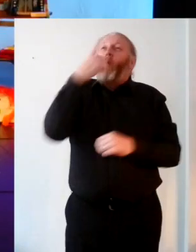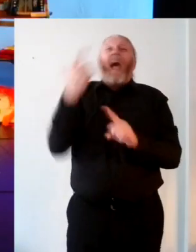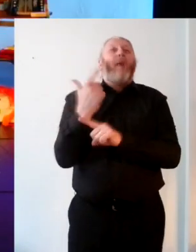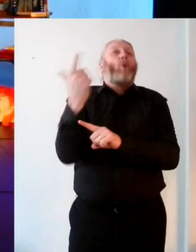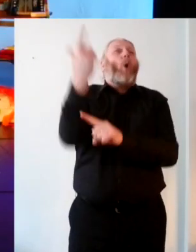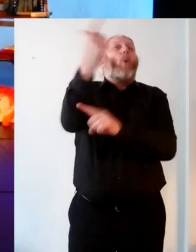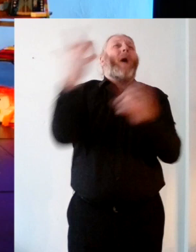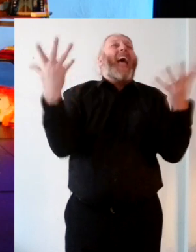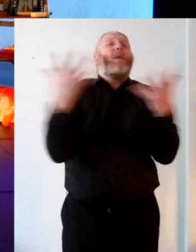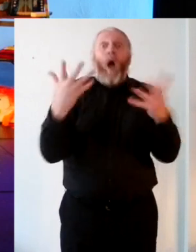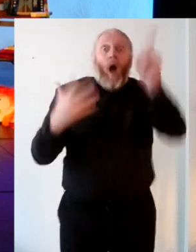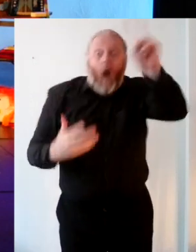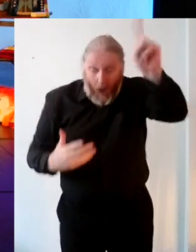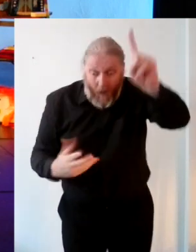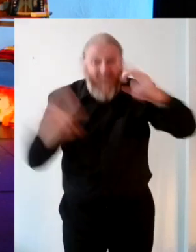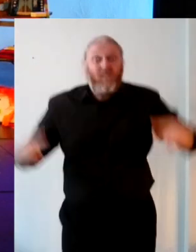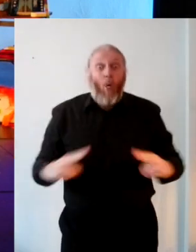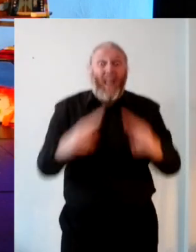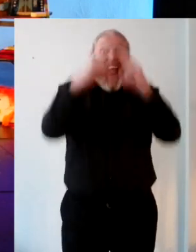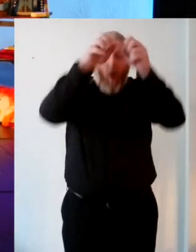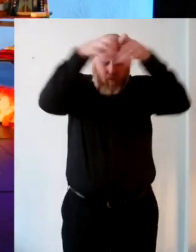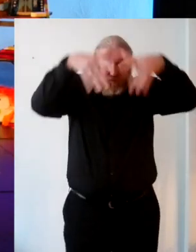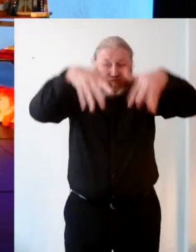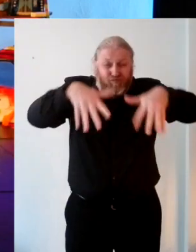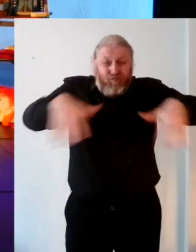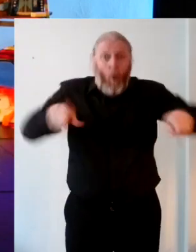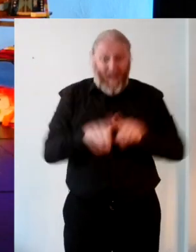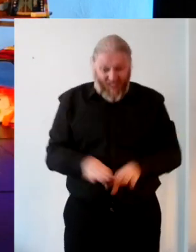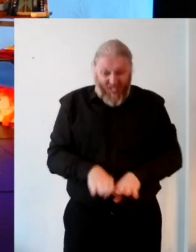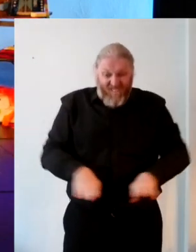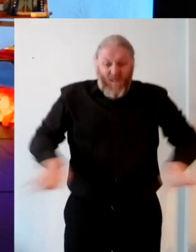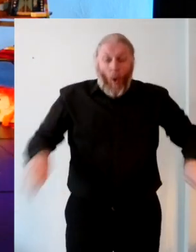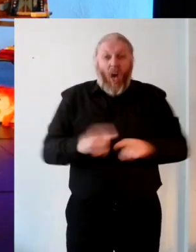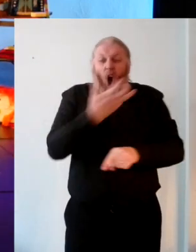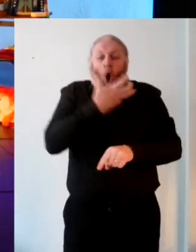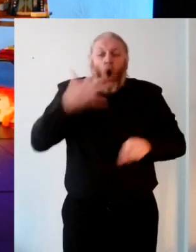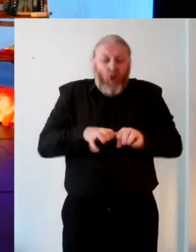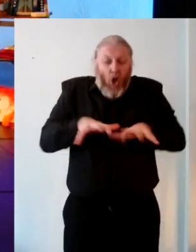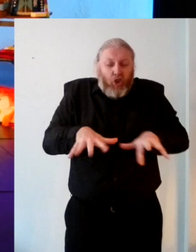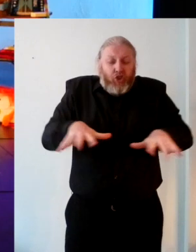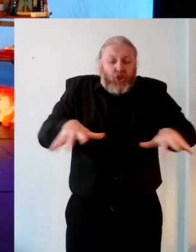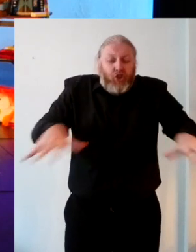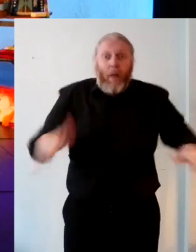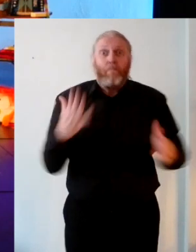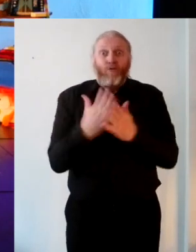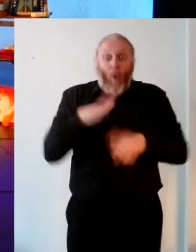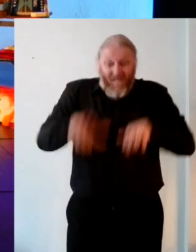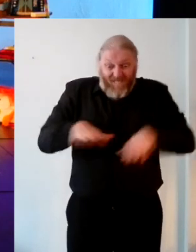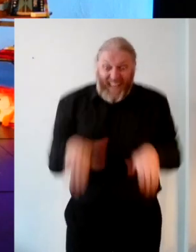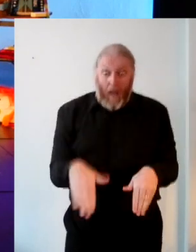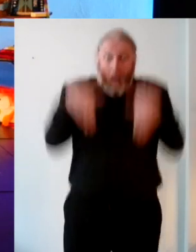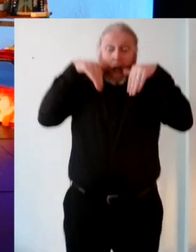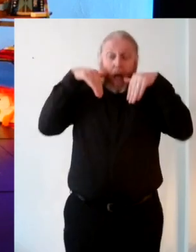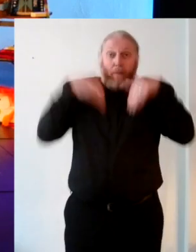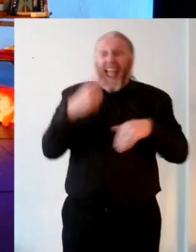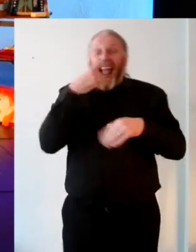imagination. Oh no! Volcano! Quick, the floor is turning to lava. Kids, make sure you get your feet off the floor.